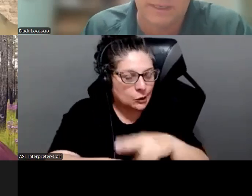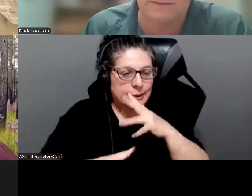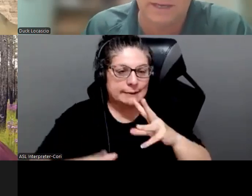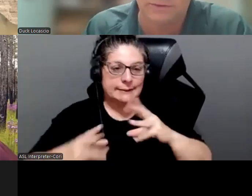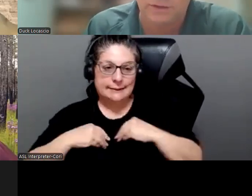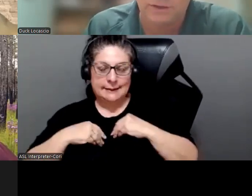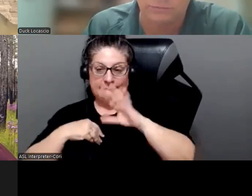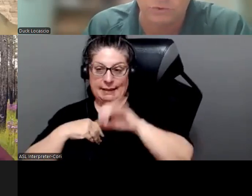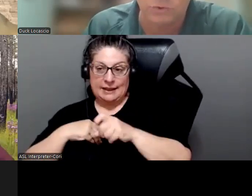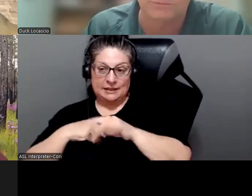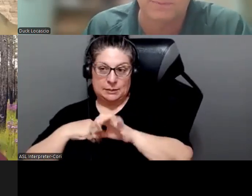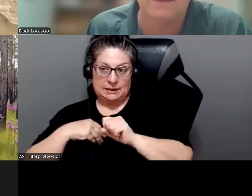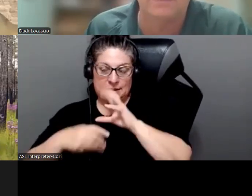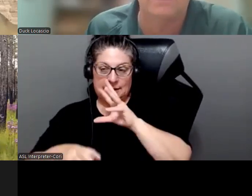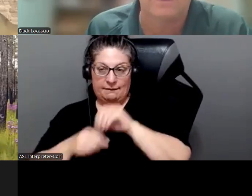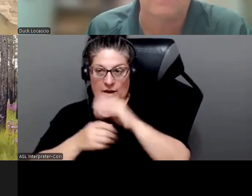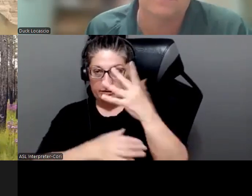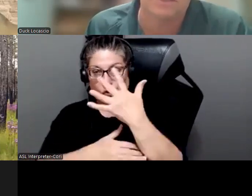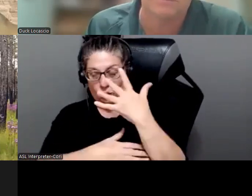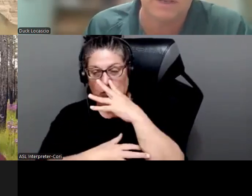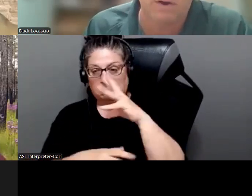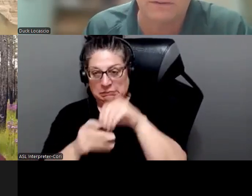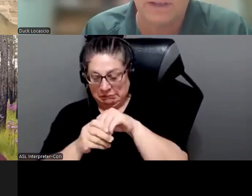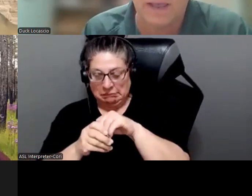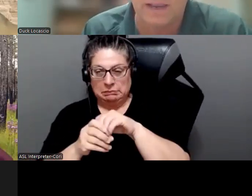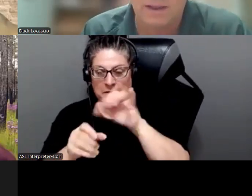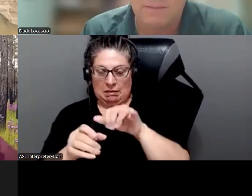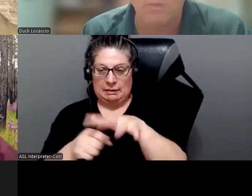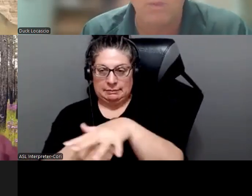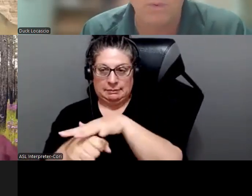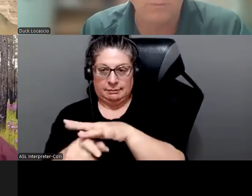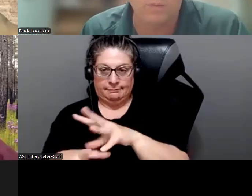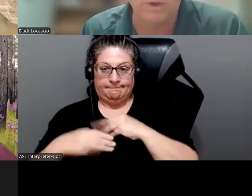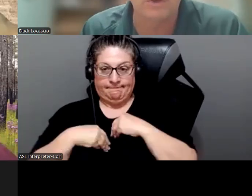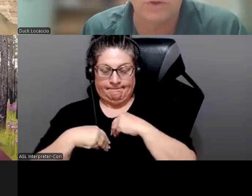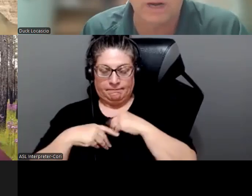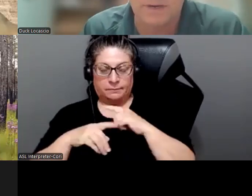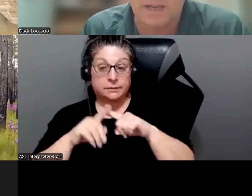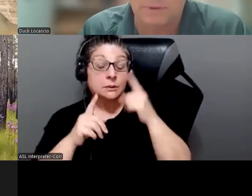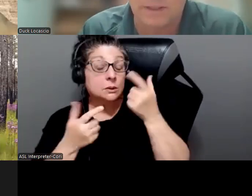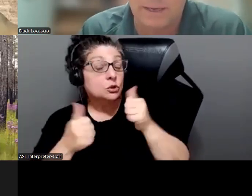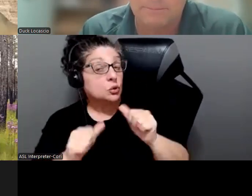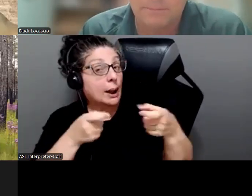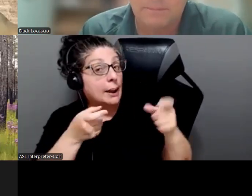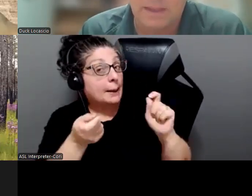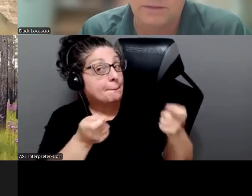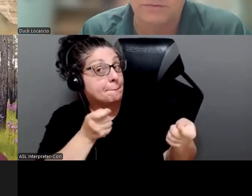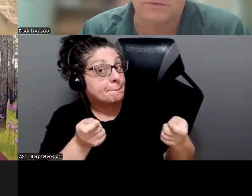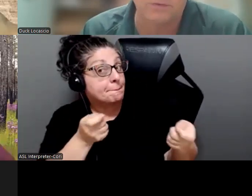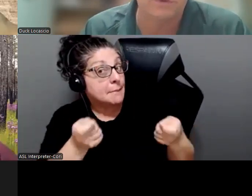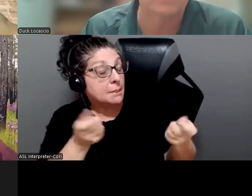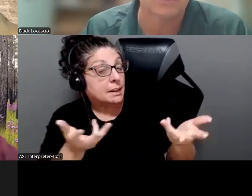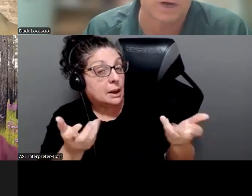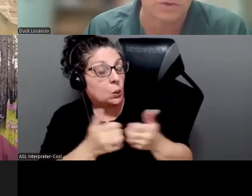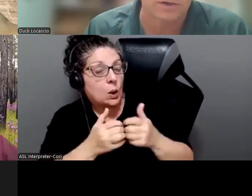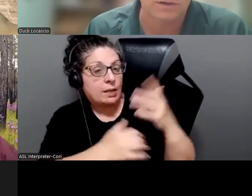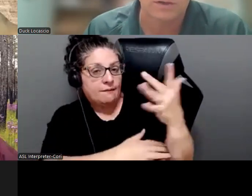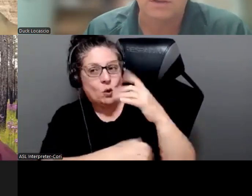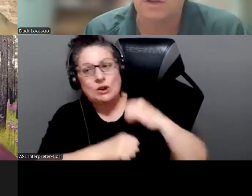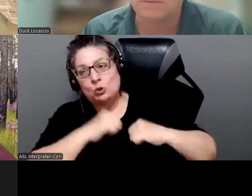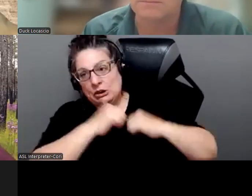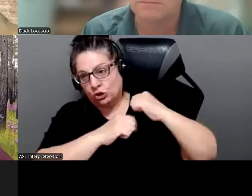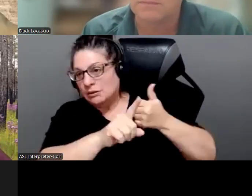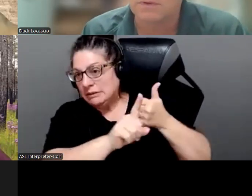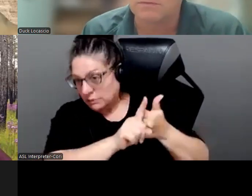sweetest species, tree species, that should be on the site. But what we do try to manipulate is the forest structure.